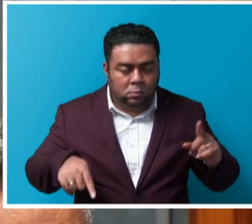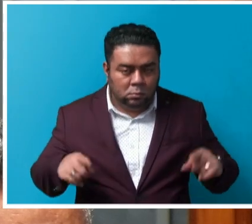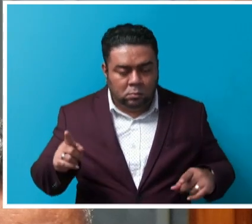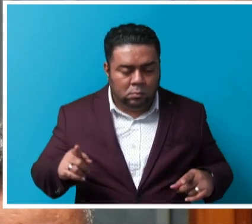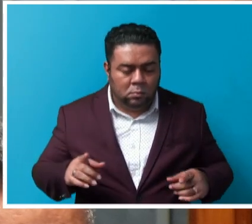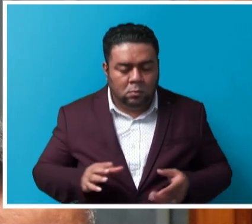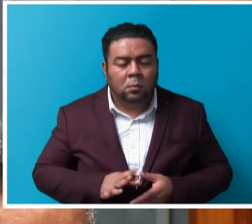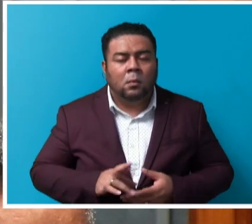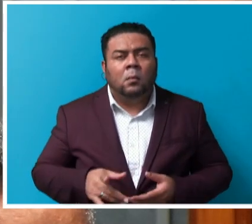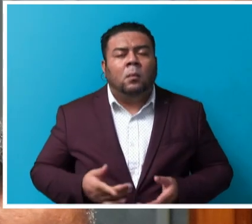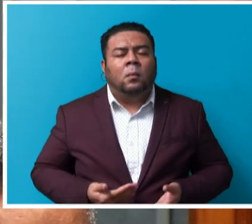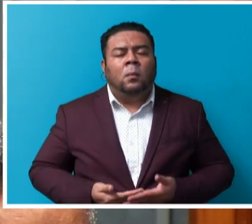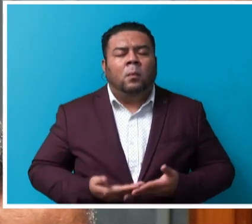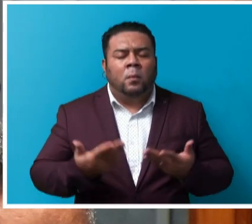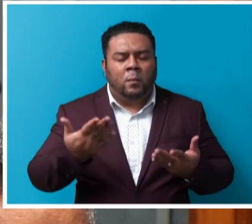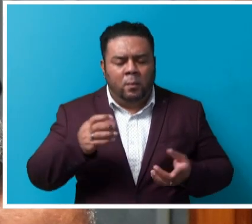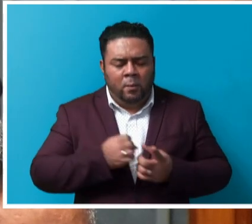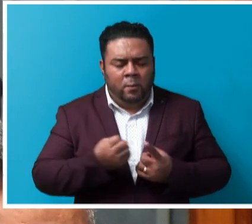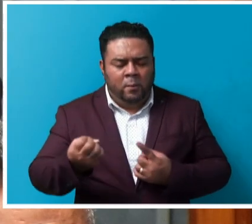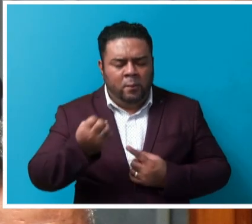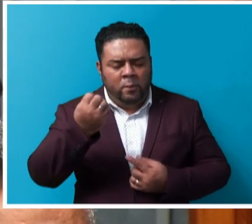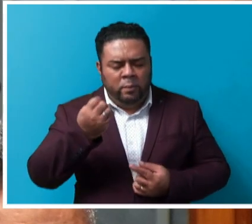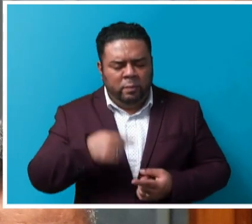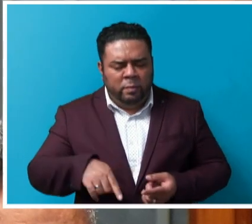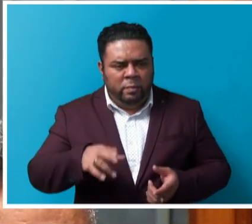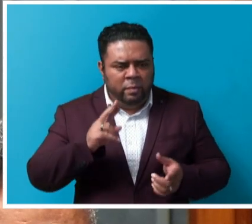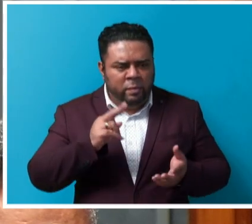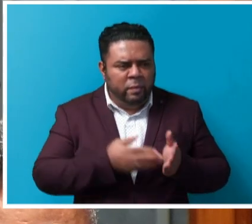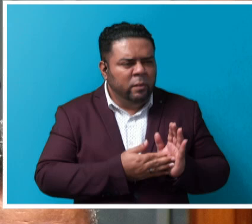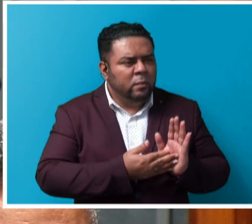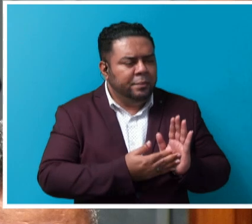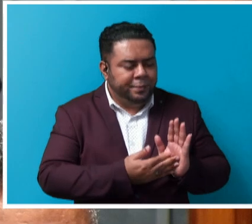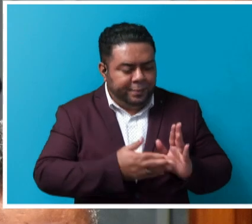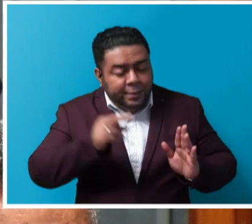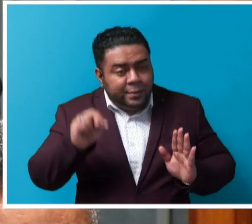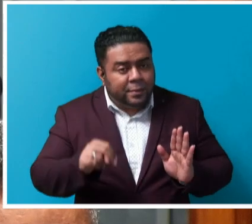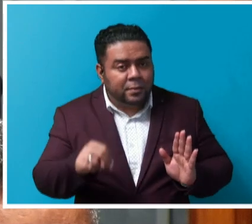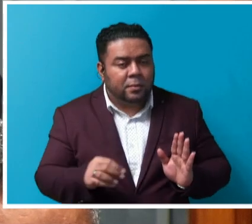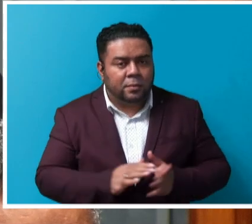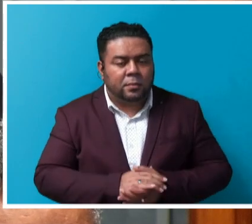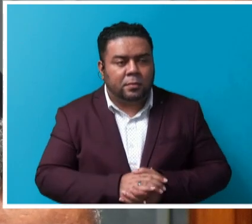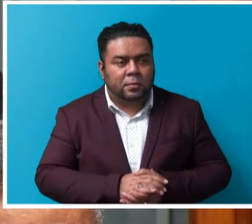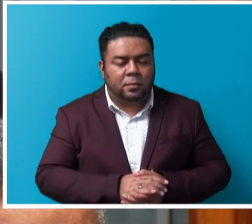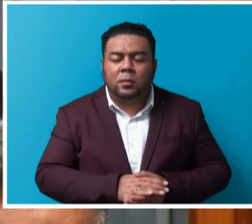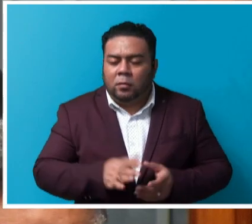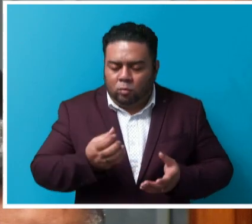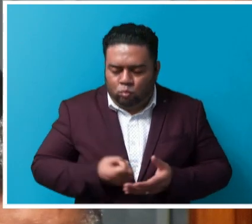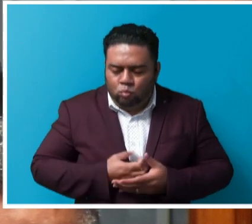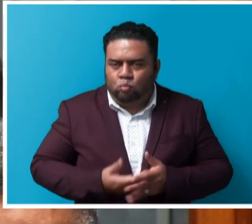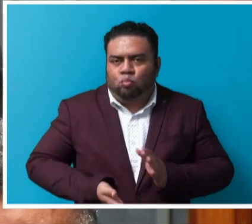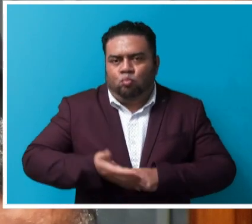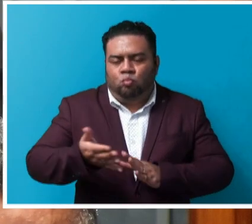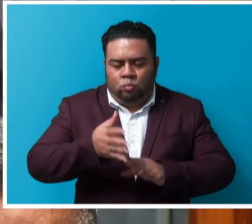for broad-based economy. This obviously requires enhancing investment